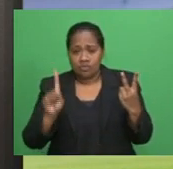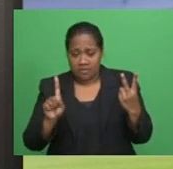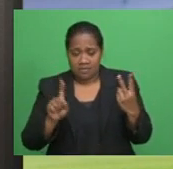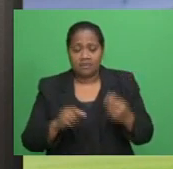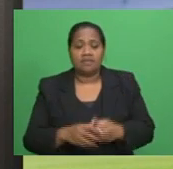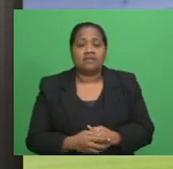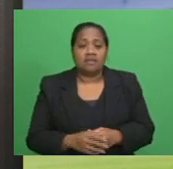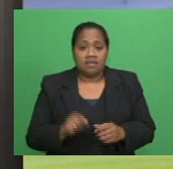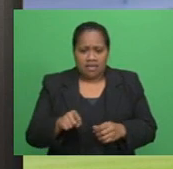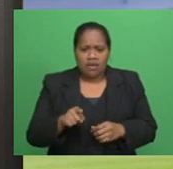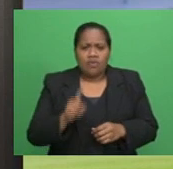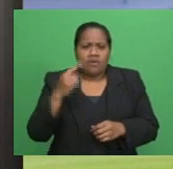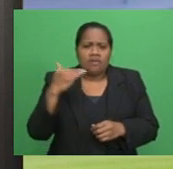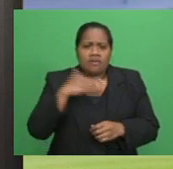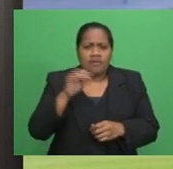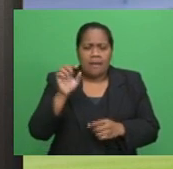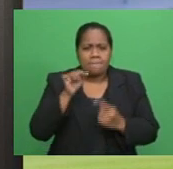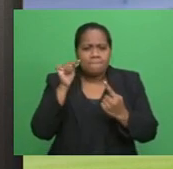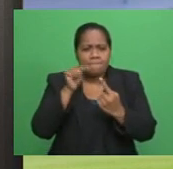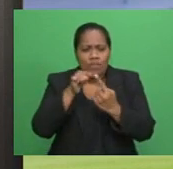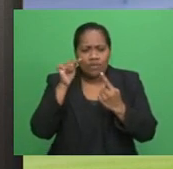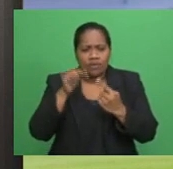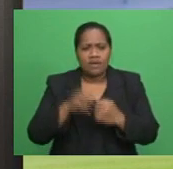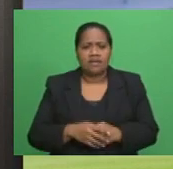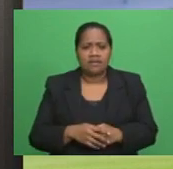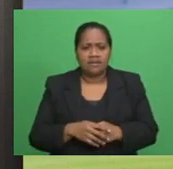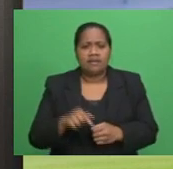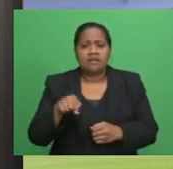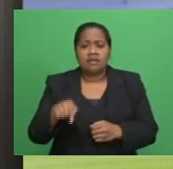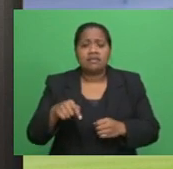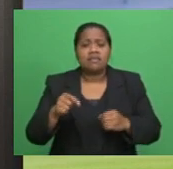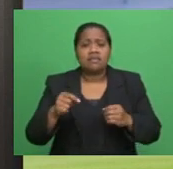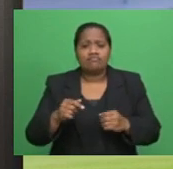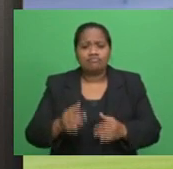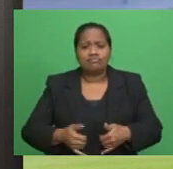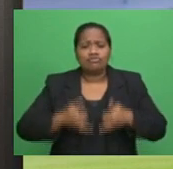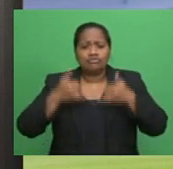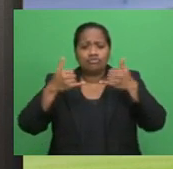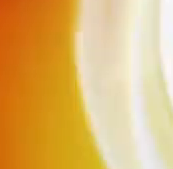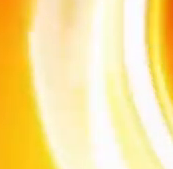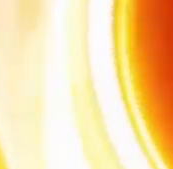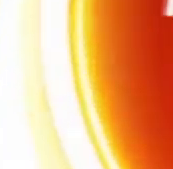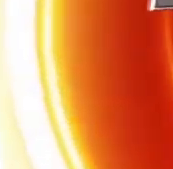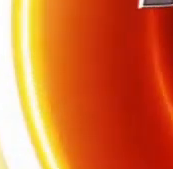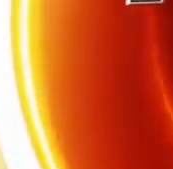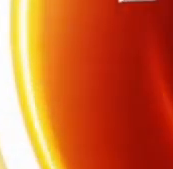the 100-point tally set by then-champions Manchester City 2 seasons ago.